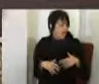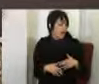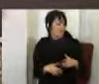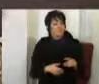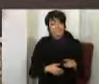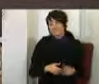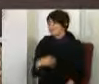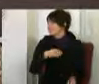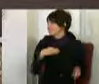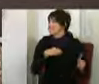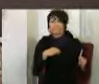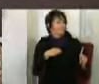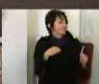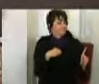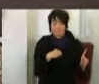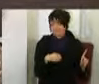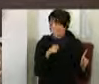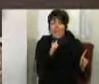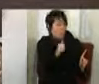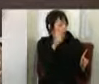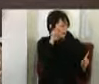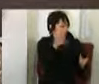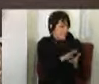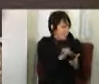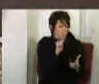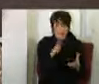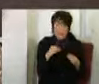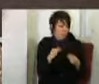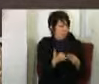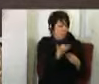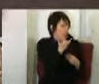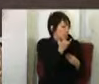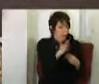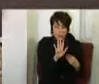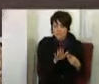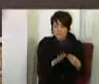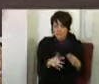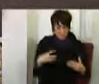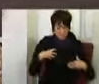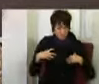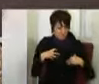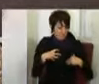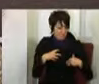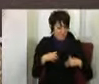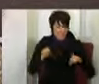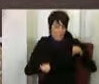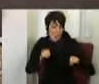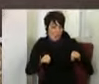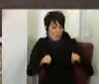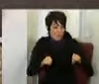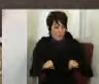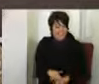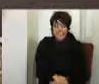our lives about whether we're doing the right thing or the wrong thing? Have been those